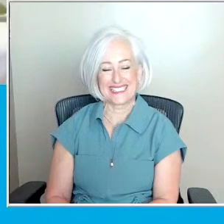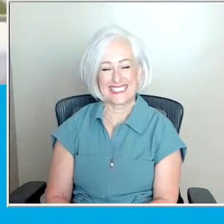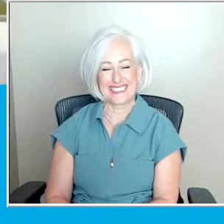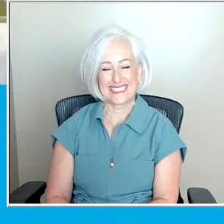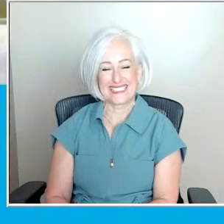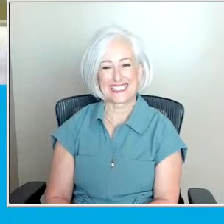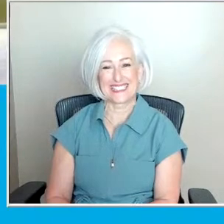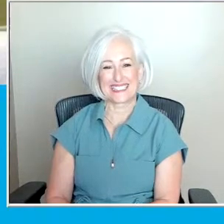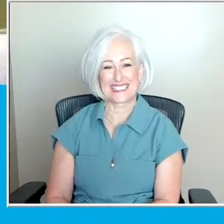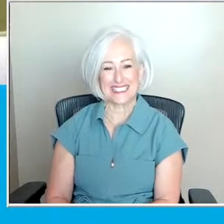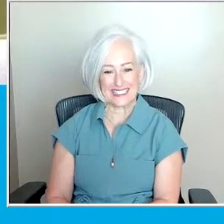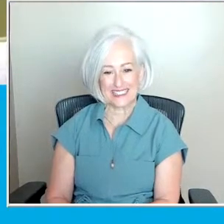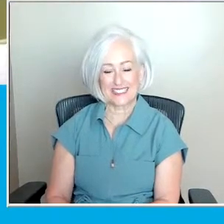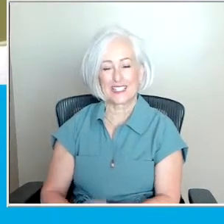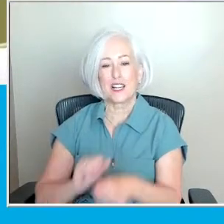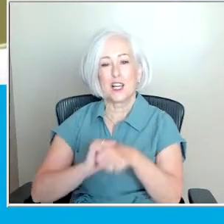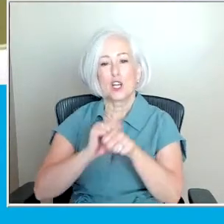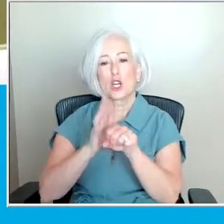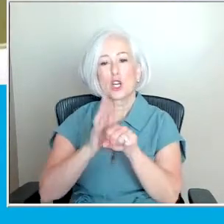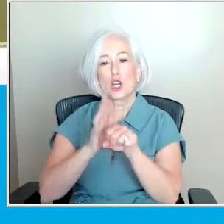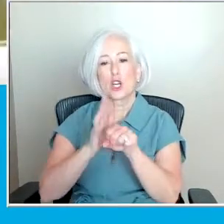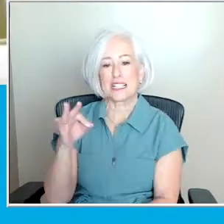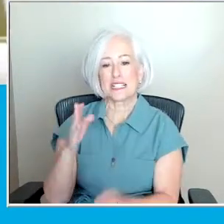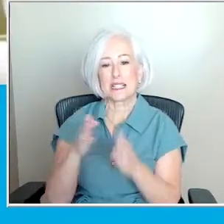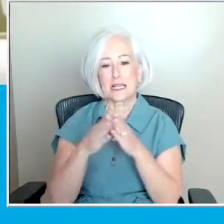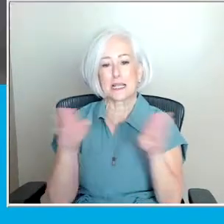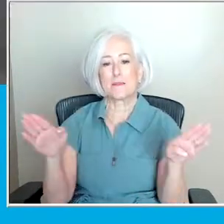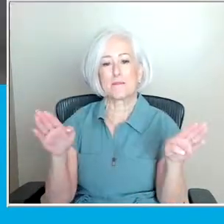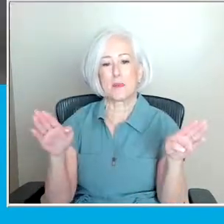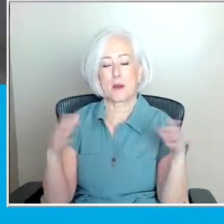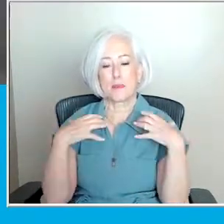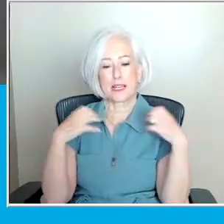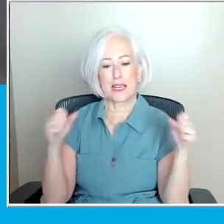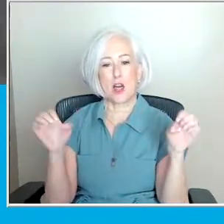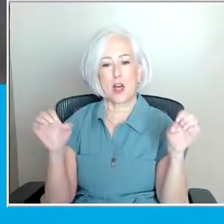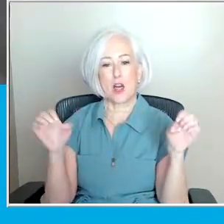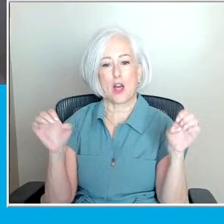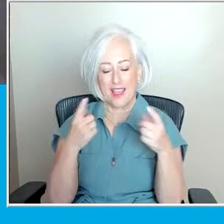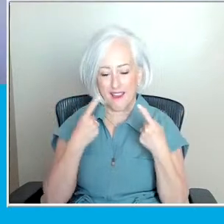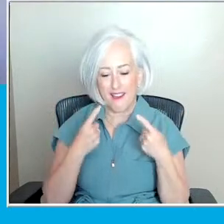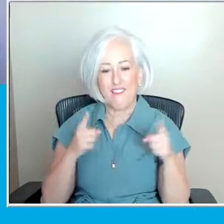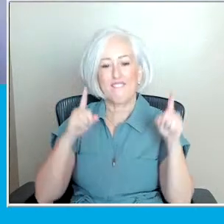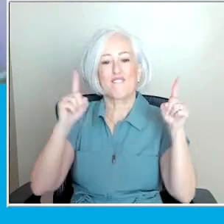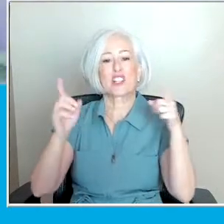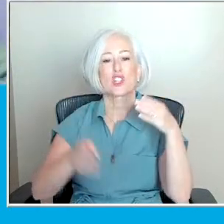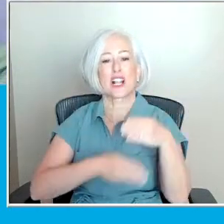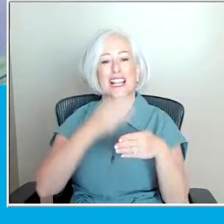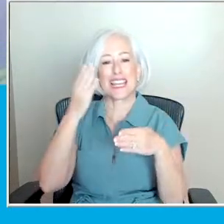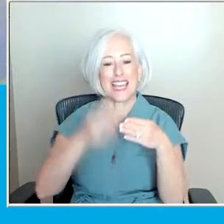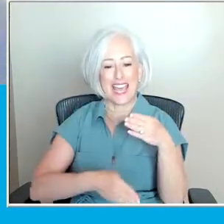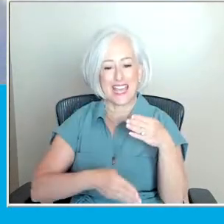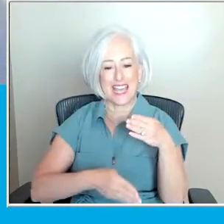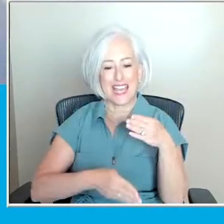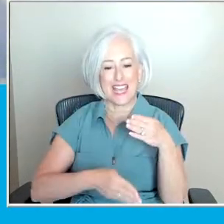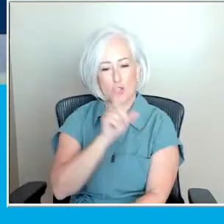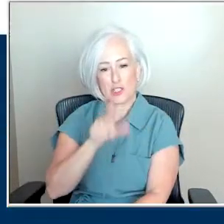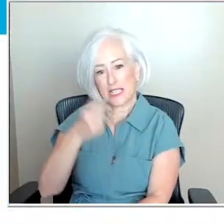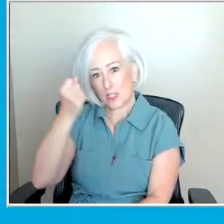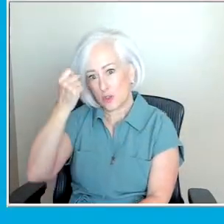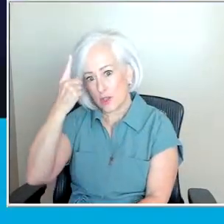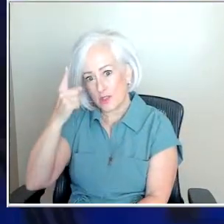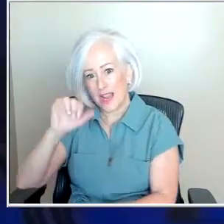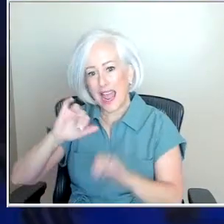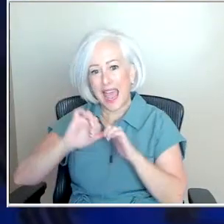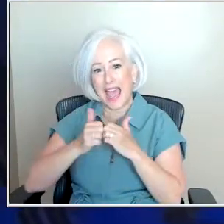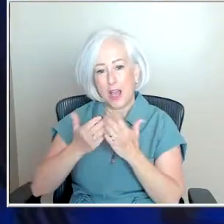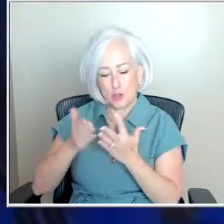The COVID-19 public health emergency is officially ending. Patients need to understand how to navigate that transition.